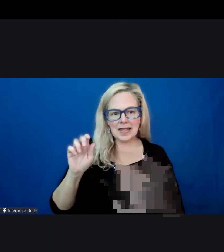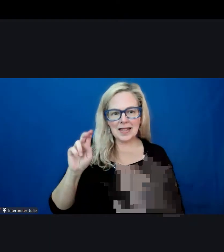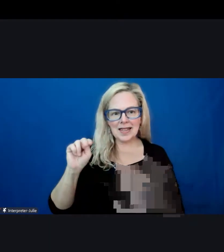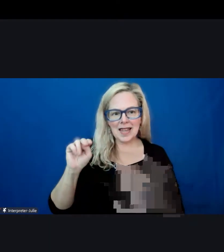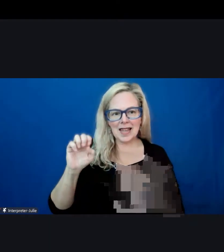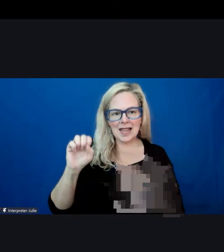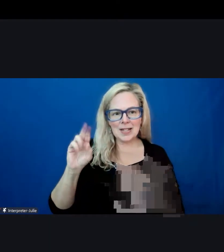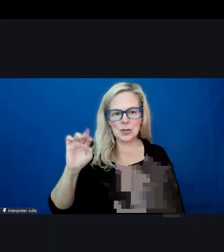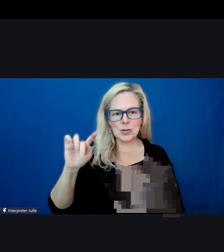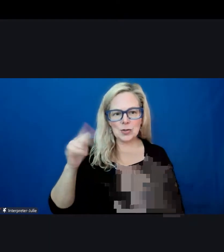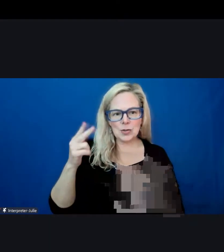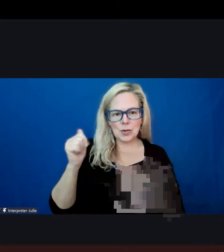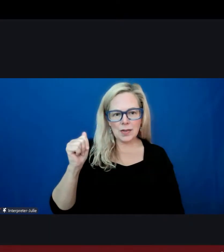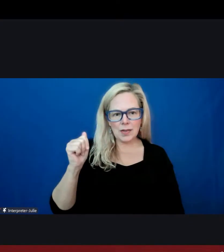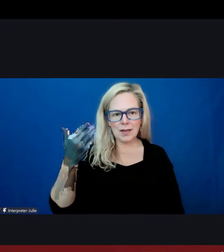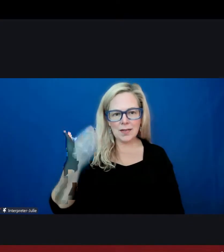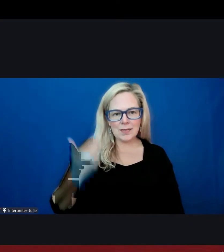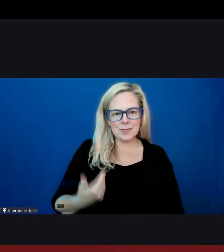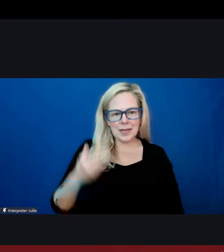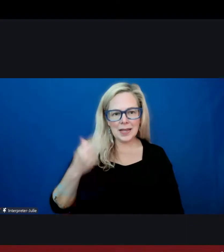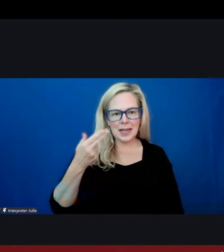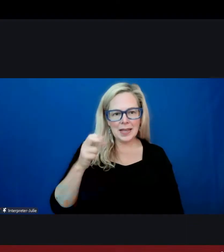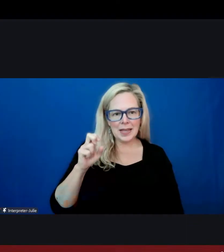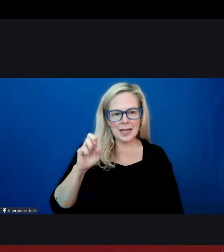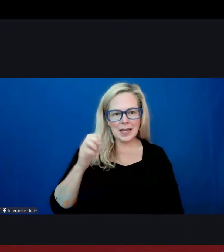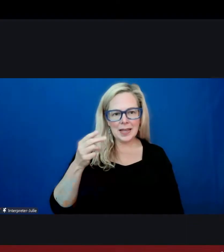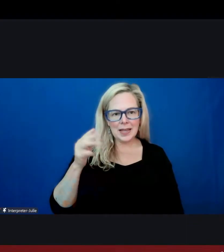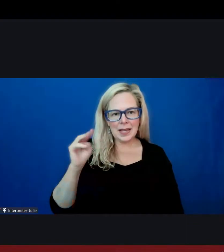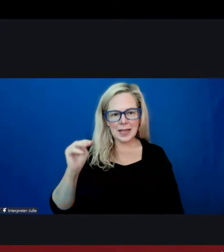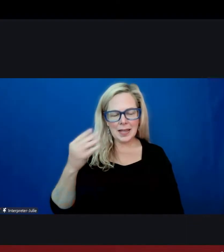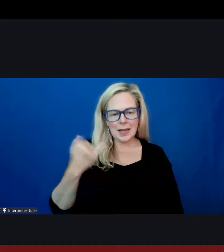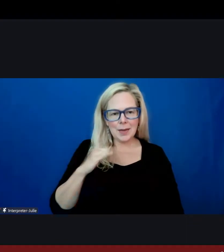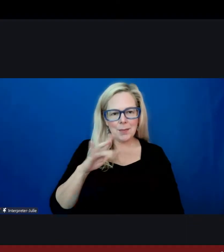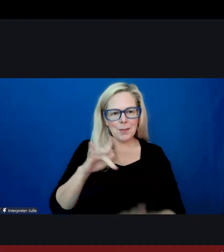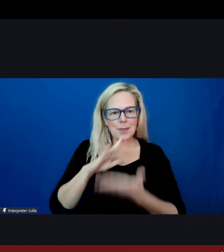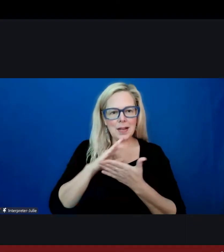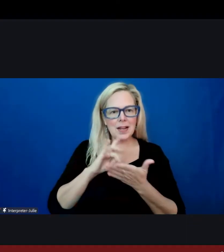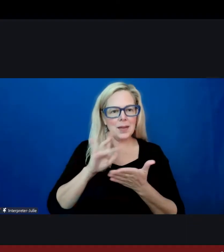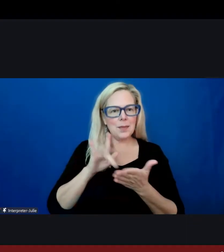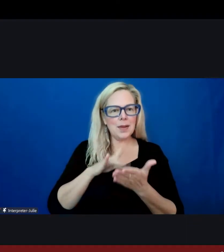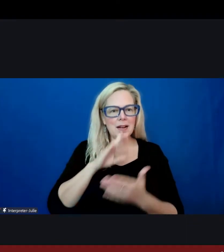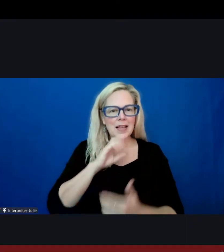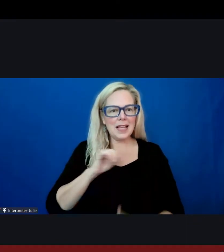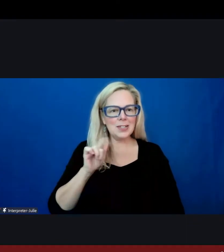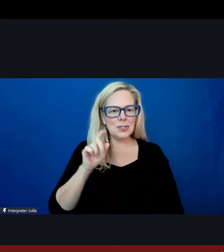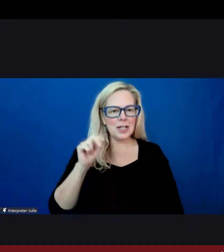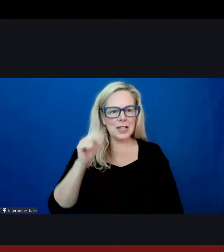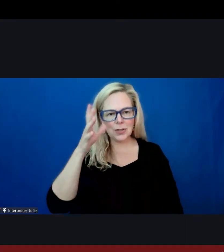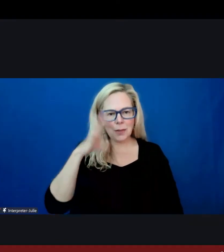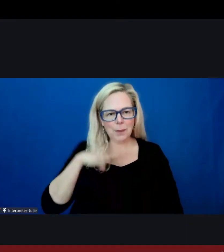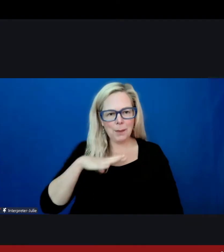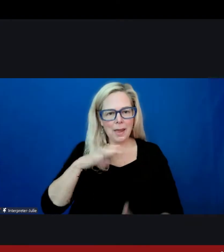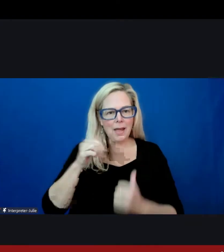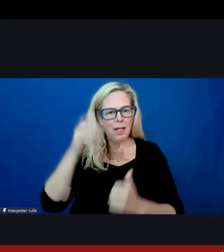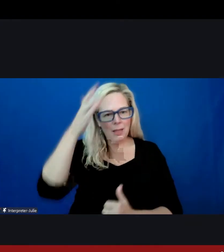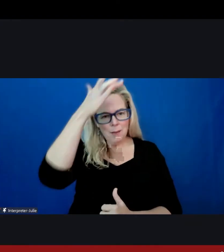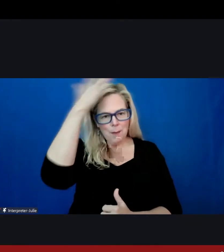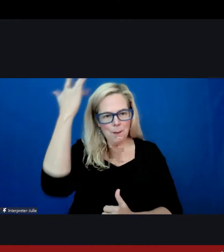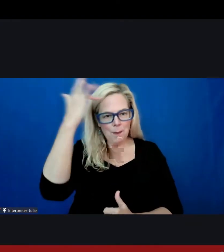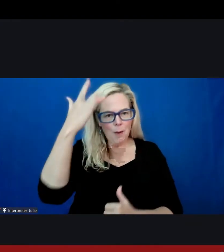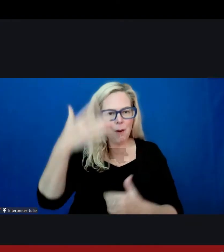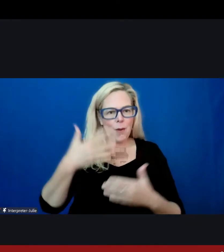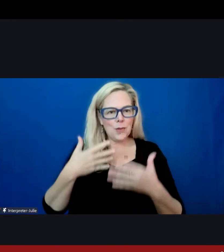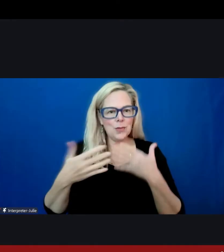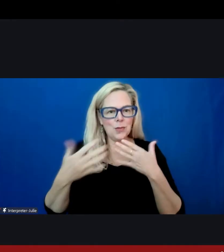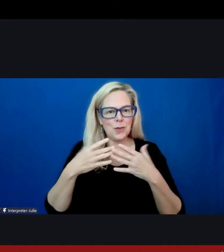him pronouns. I'm a middle-aged Asian male who's bald and wearing a gray polo. I am co-chair of the Stanford